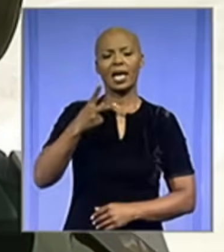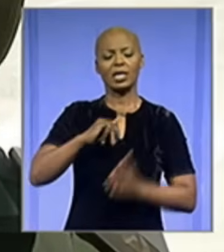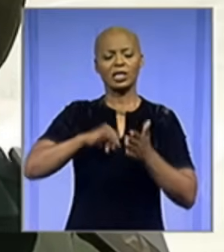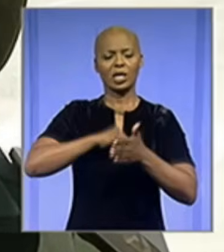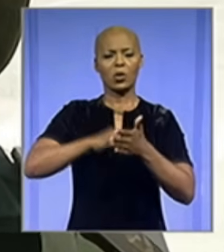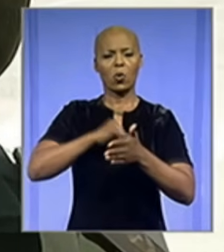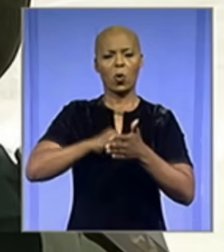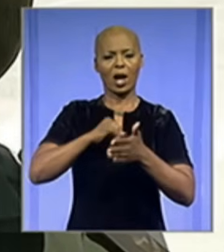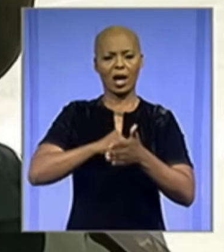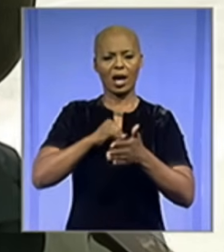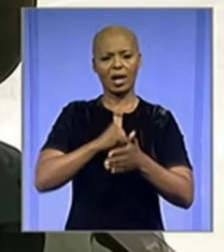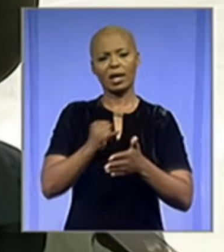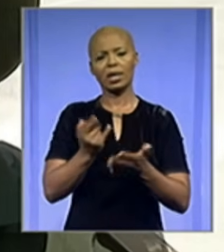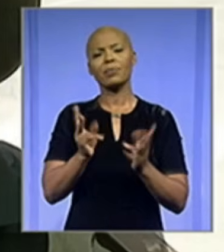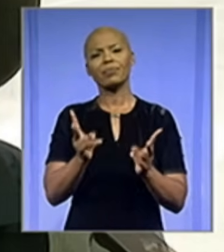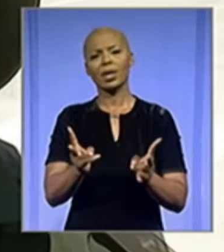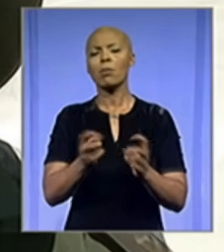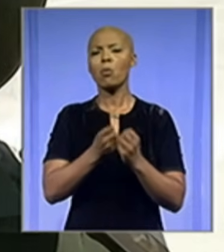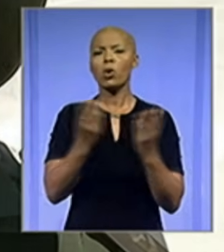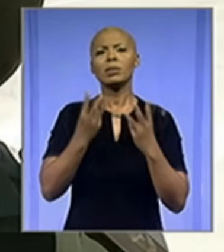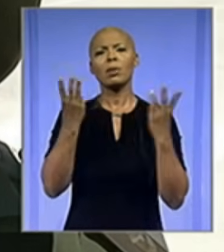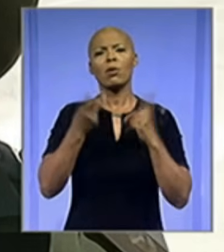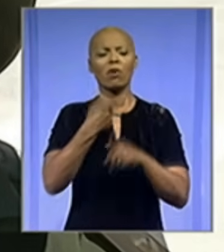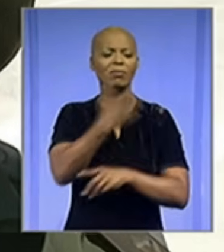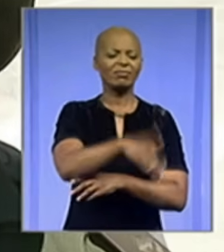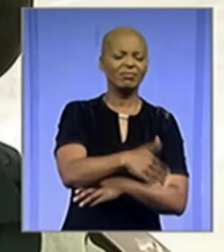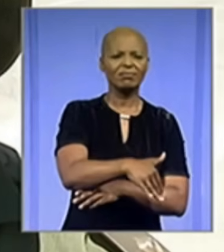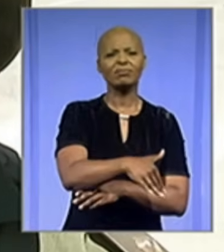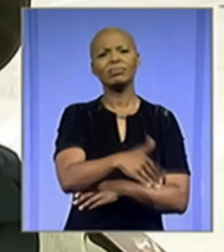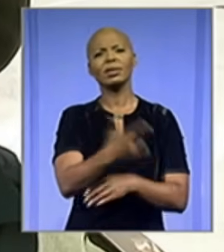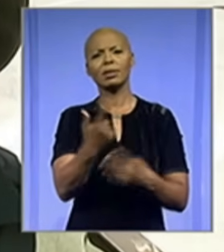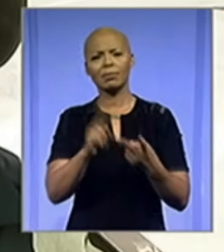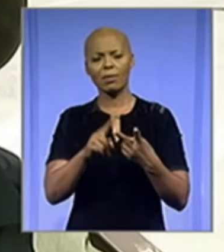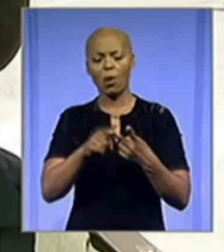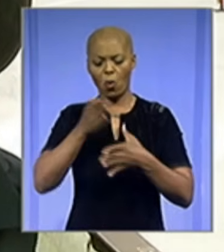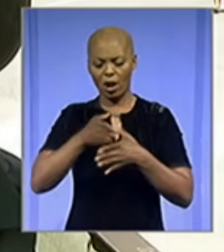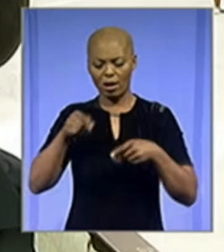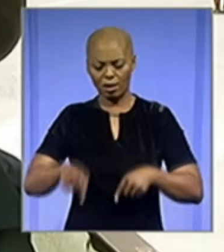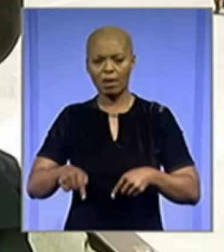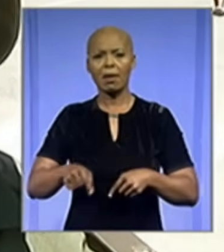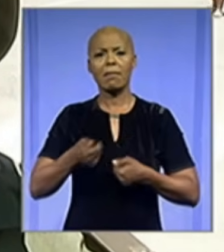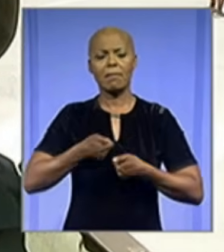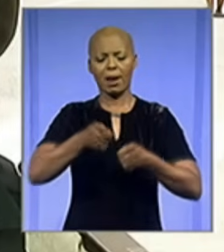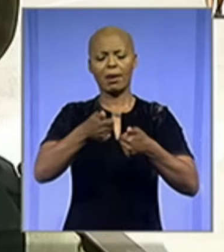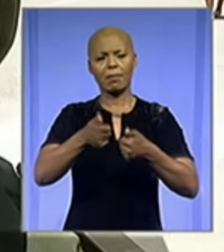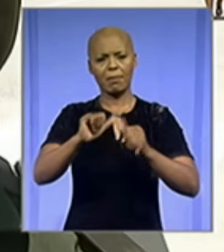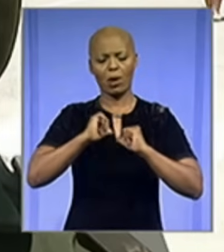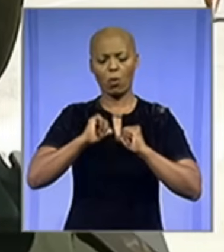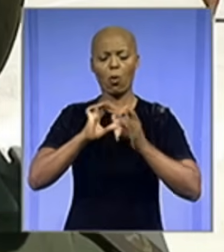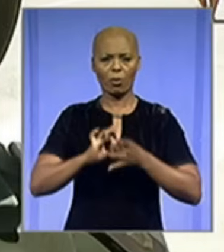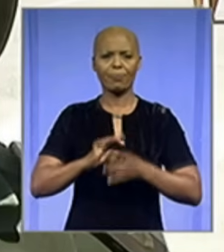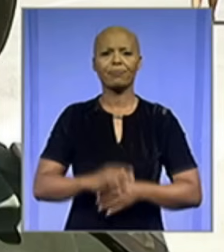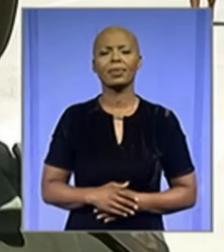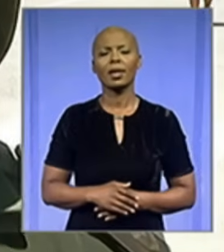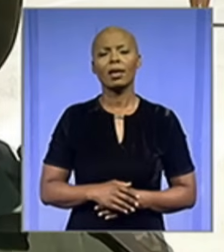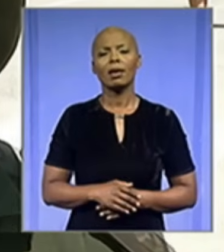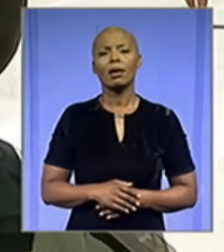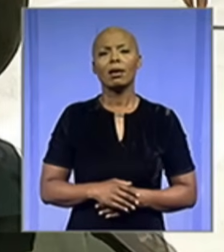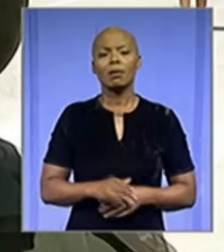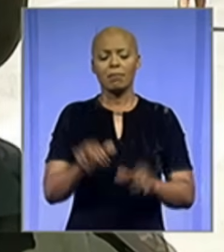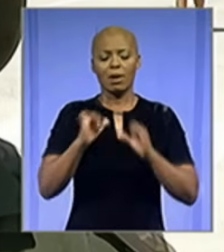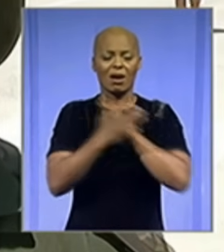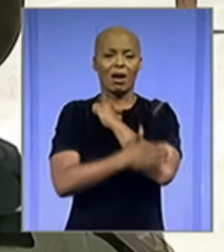January as all migrant workers and domestic workers and holiday makers were making their way back into the country.